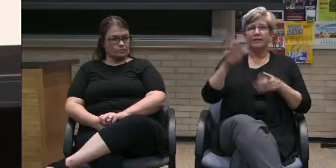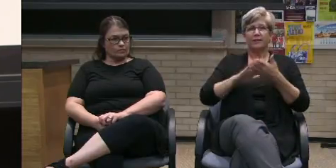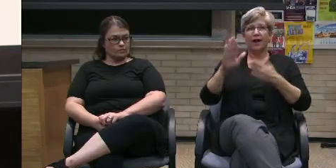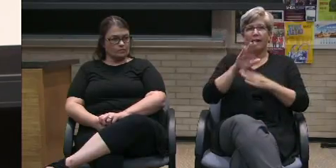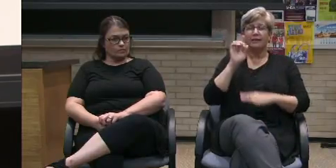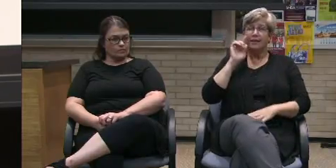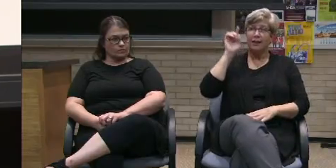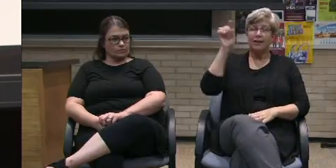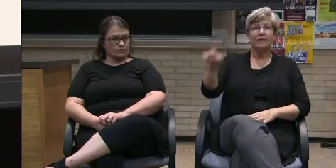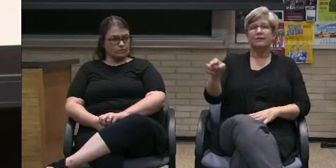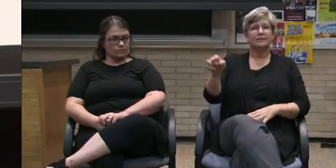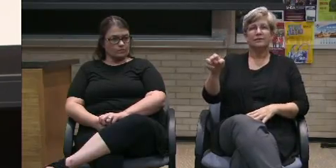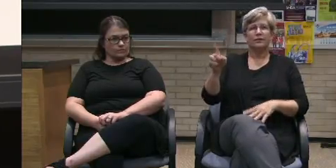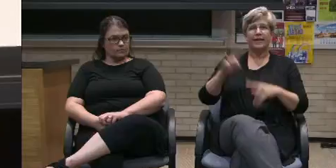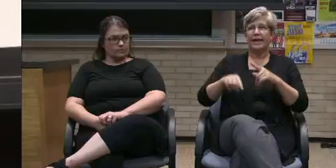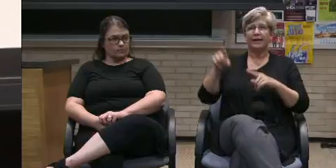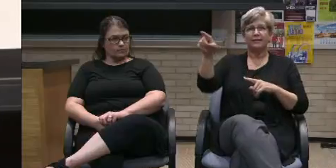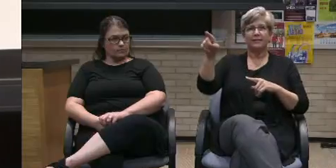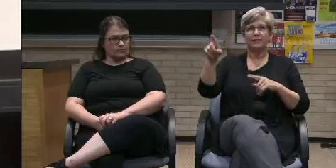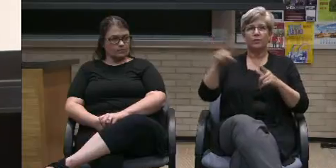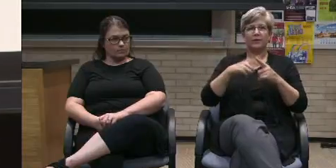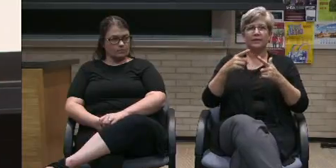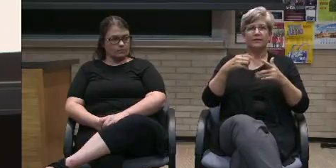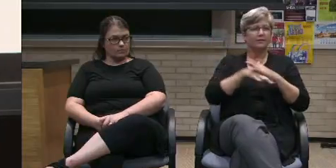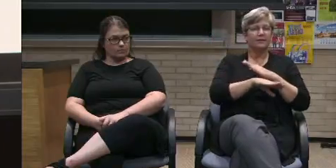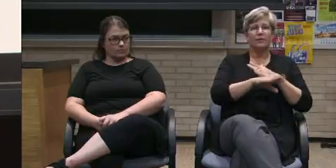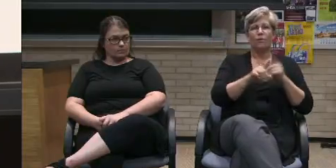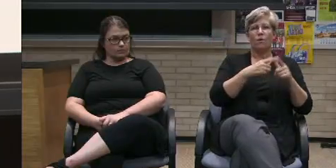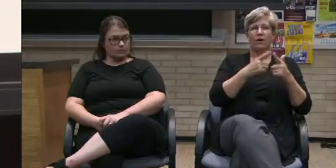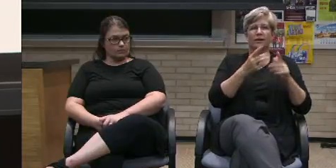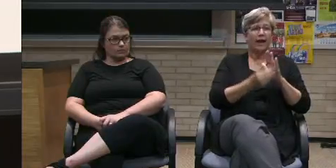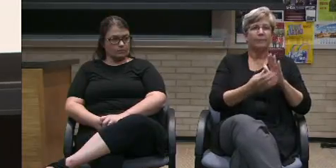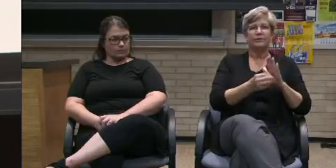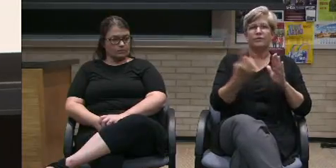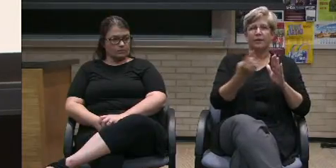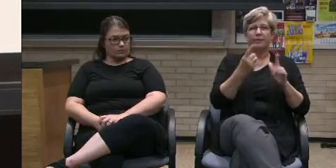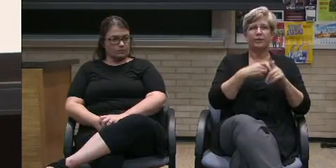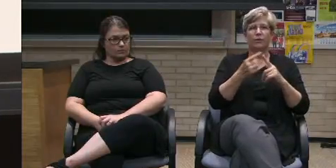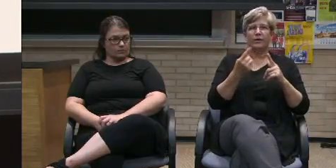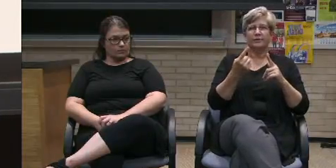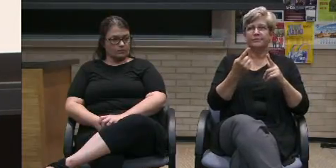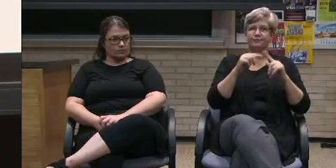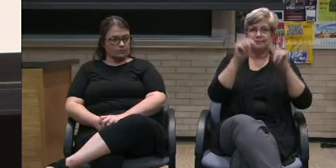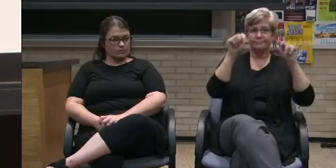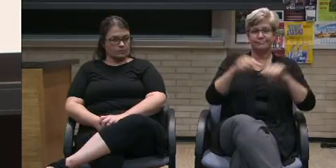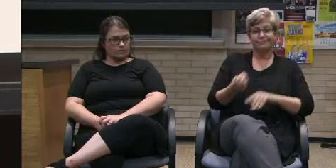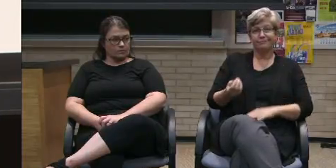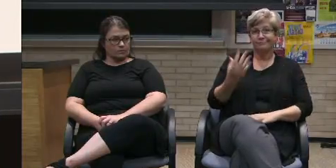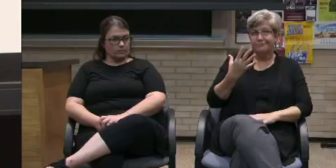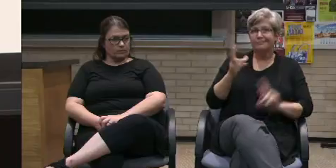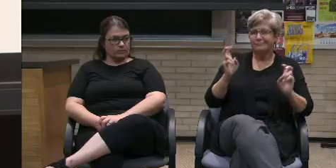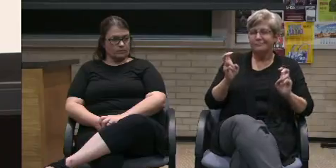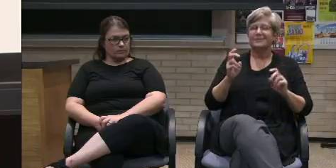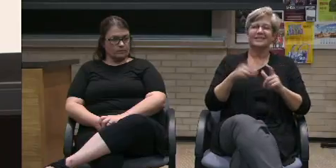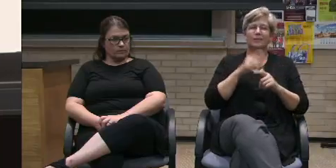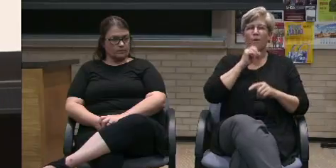working somewhere else and the door is locked and they need to make copies or transparencies. I'm dating